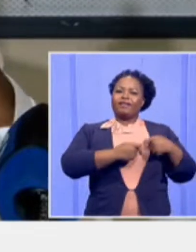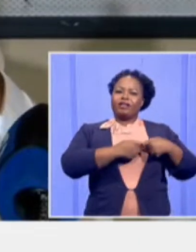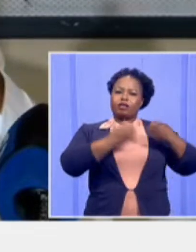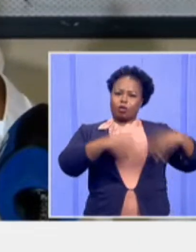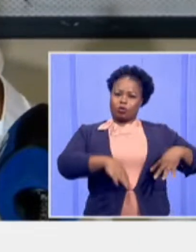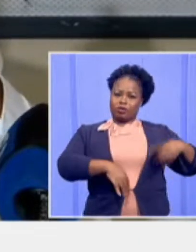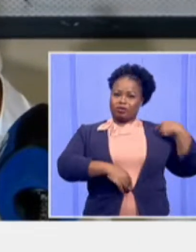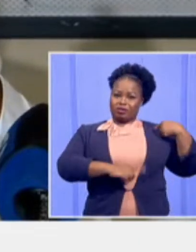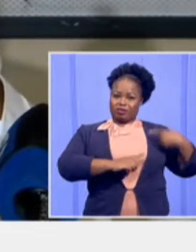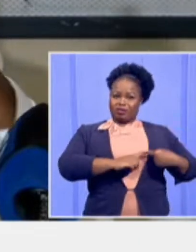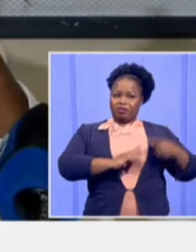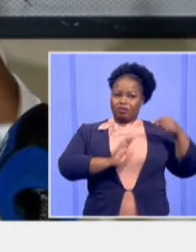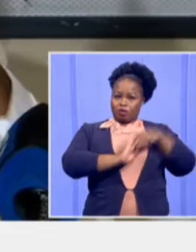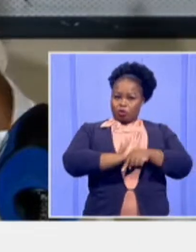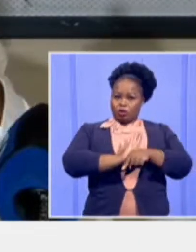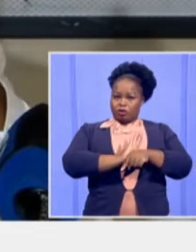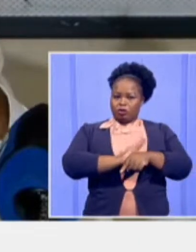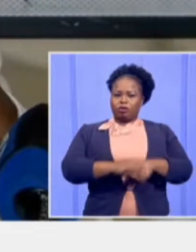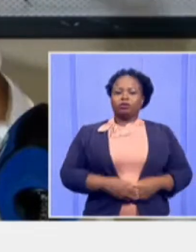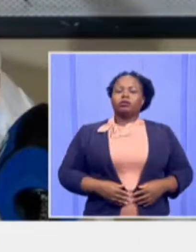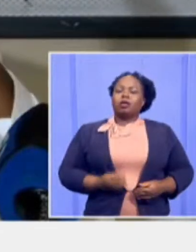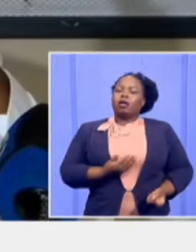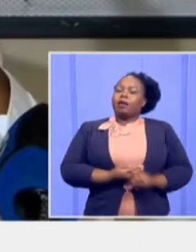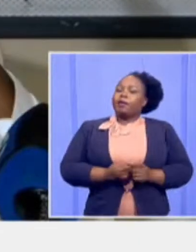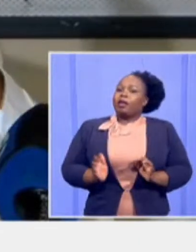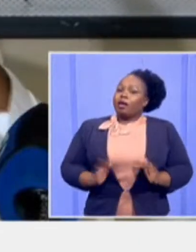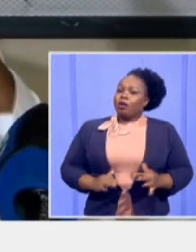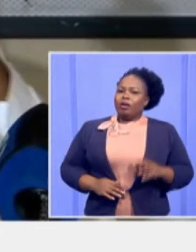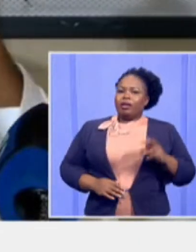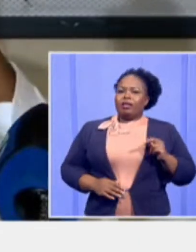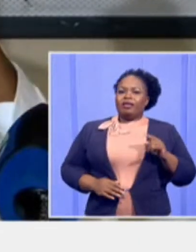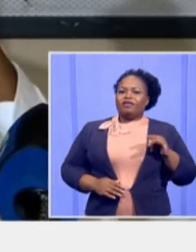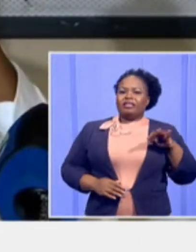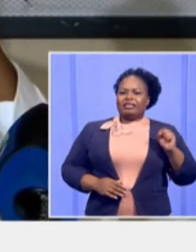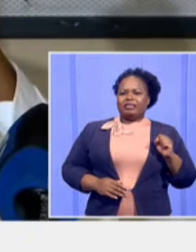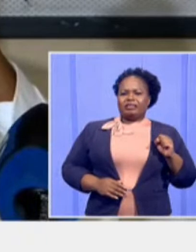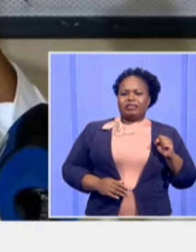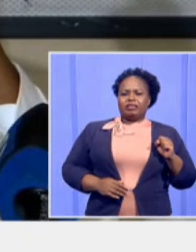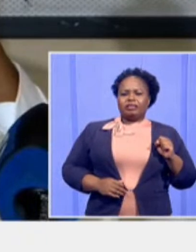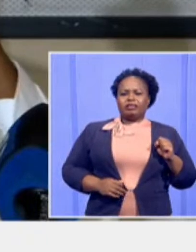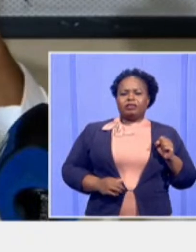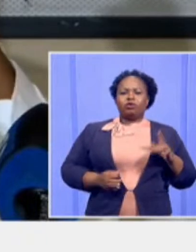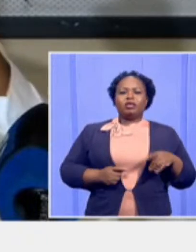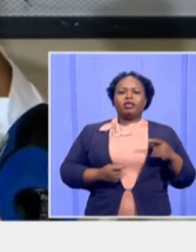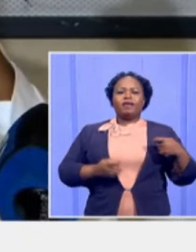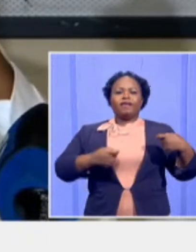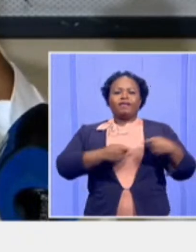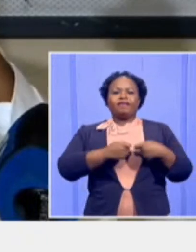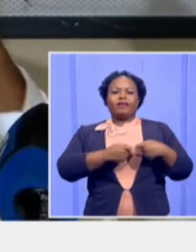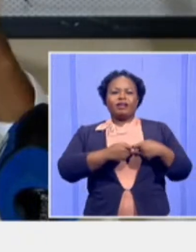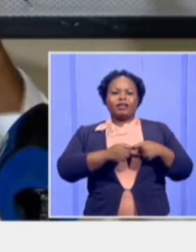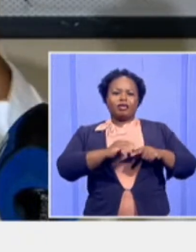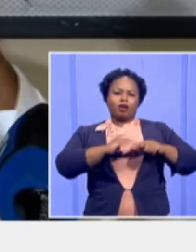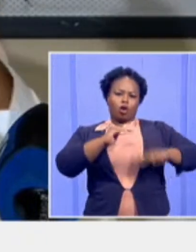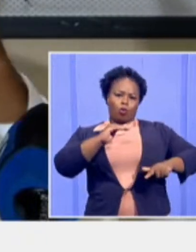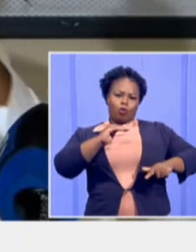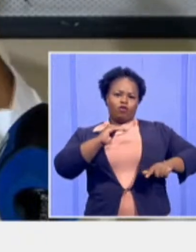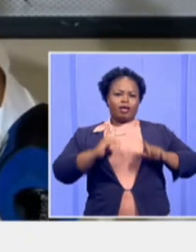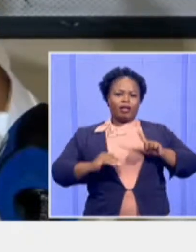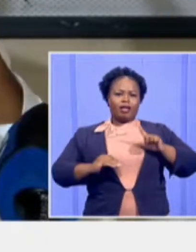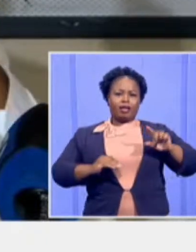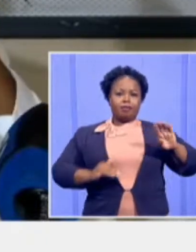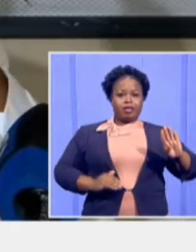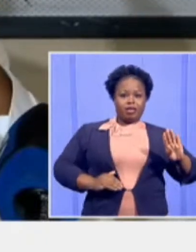causes the loss of funding? It happens that NFSAS defunded students who were doing LLB. So there are students